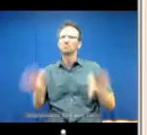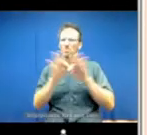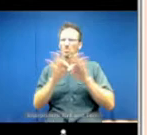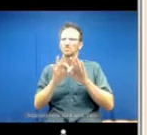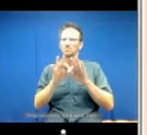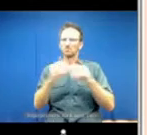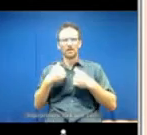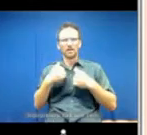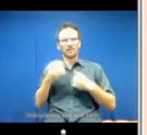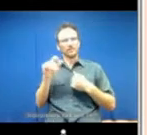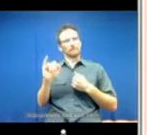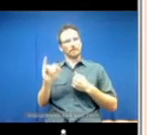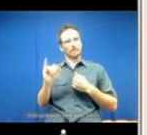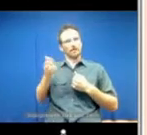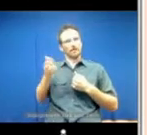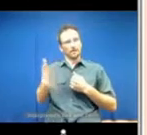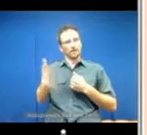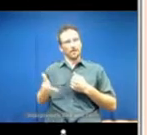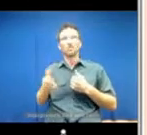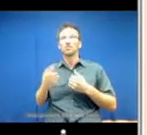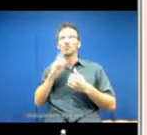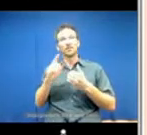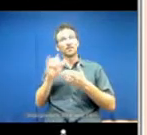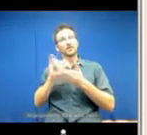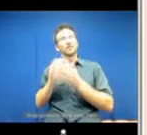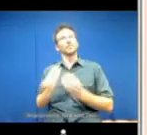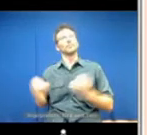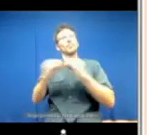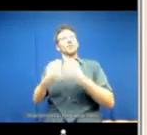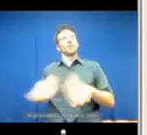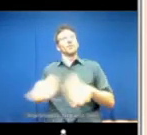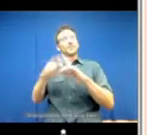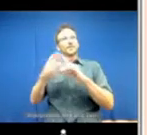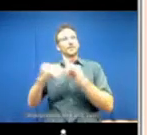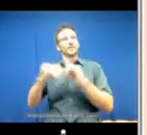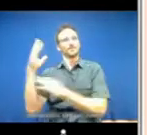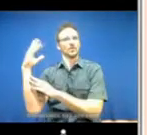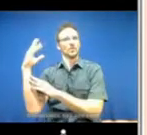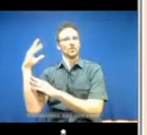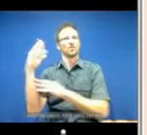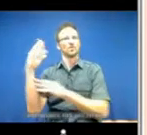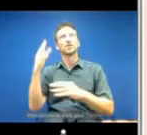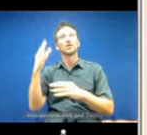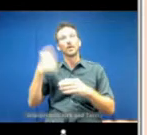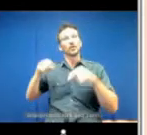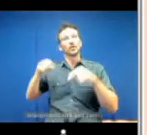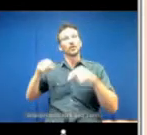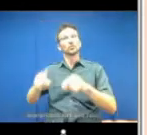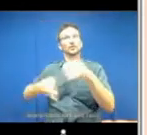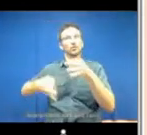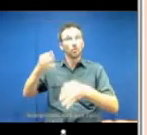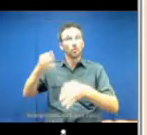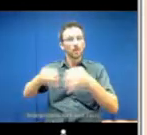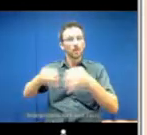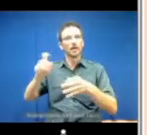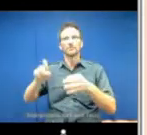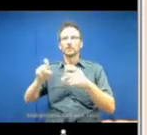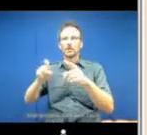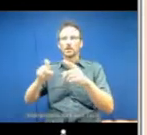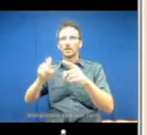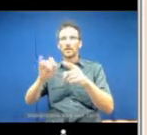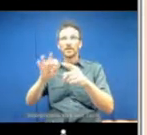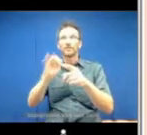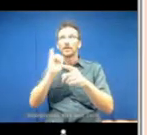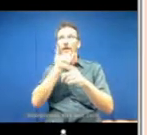have a videotape, because you have to object immediately to any error in the interpretation